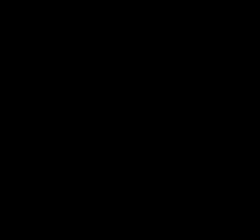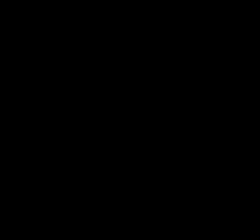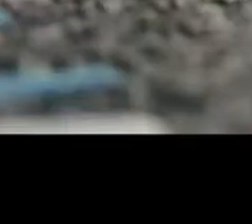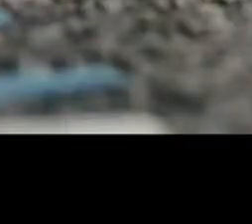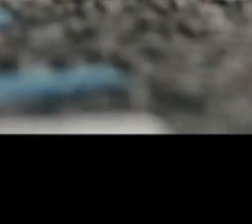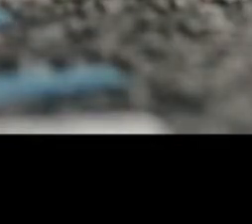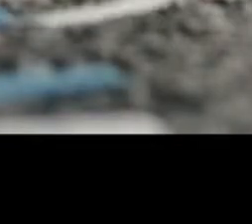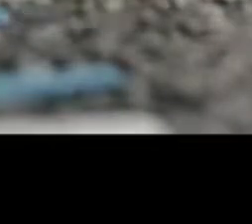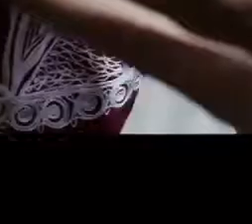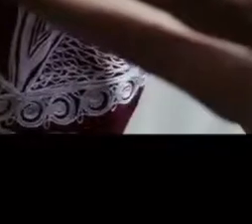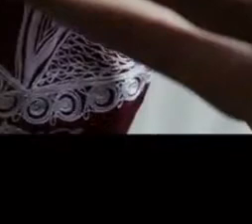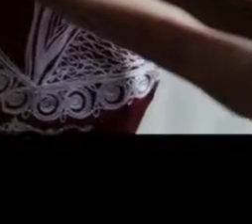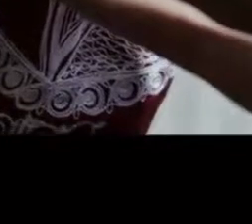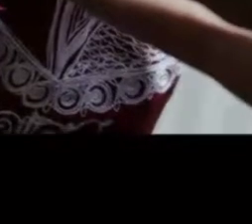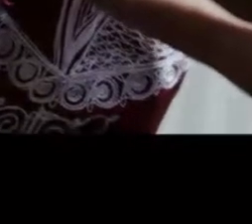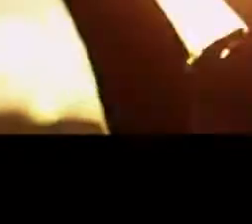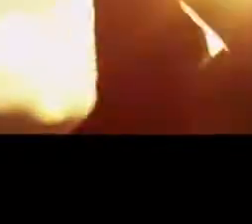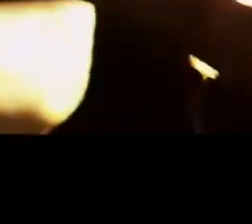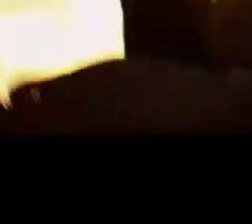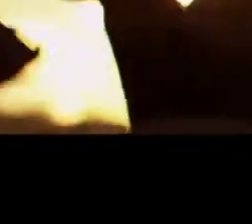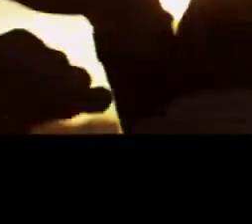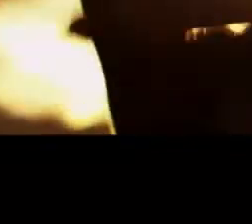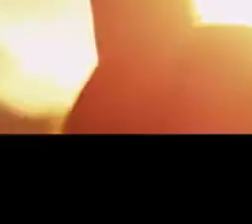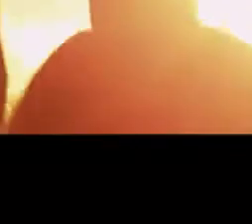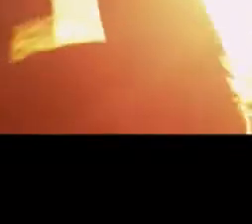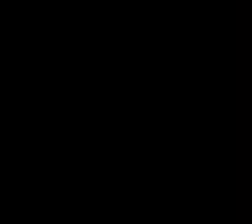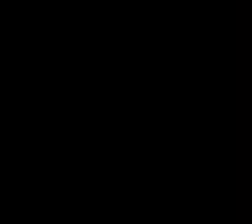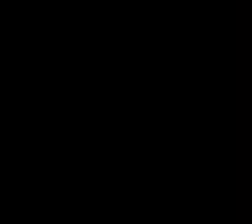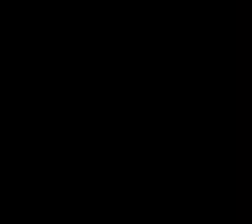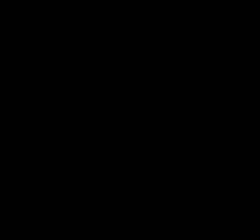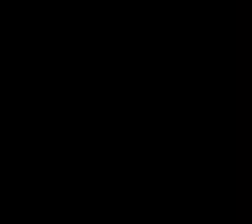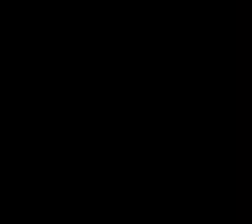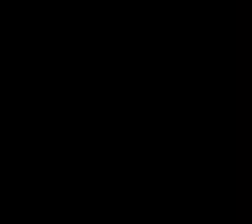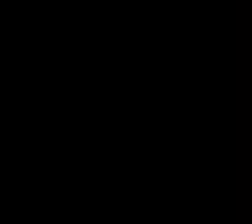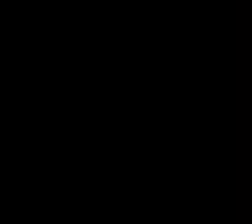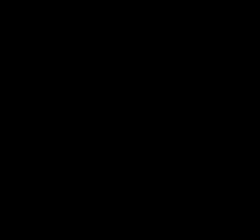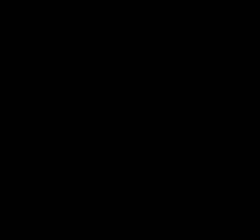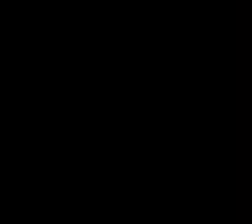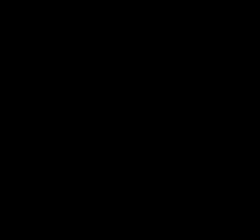It's up to us to figure out which direction it is going.